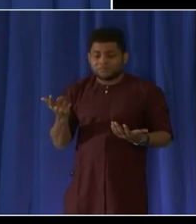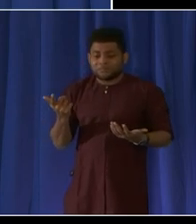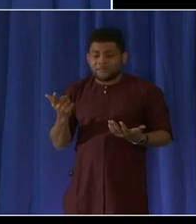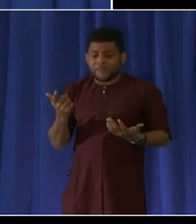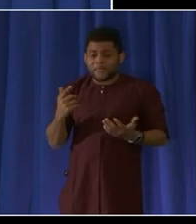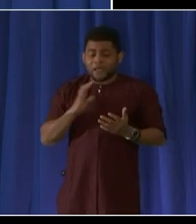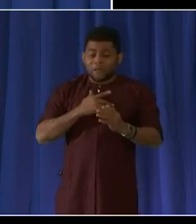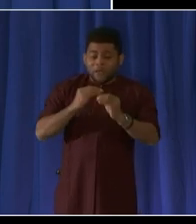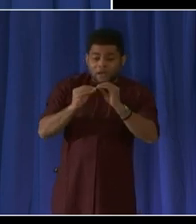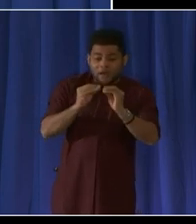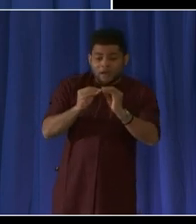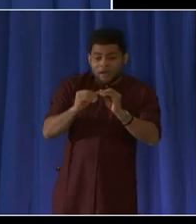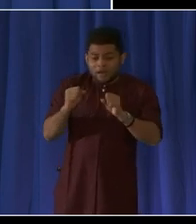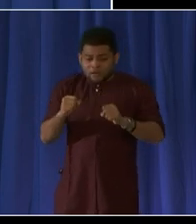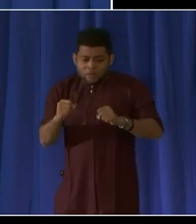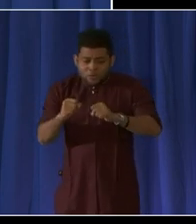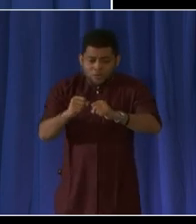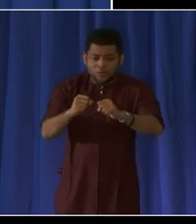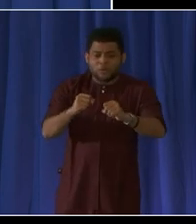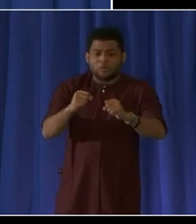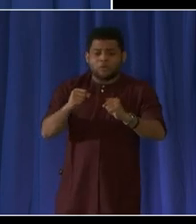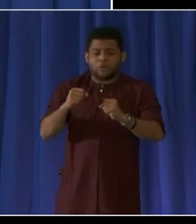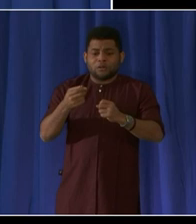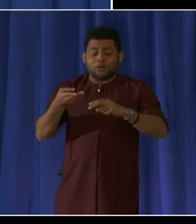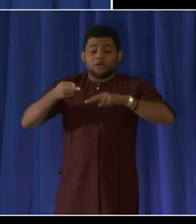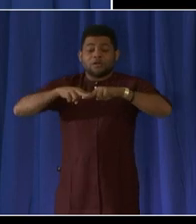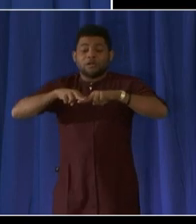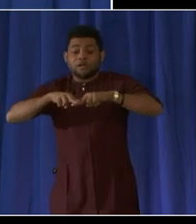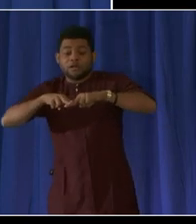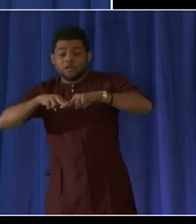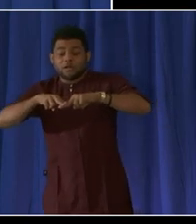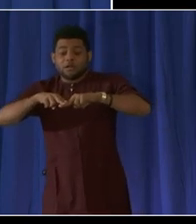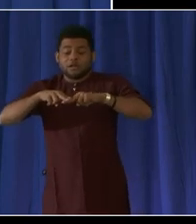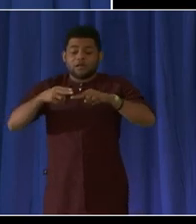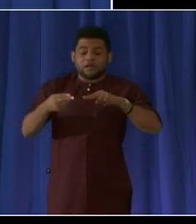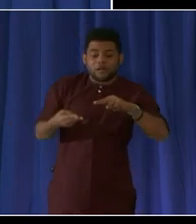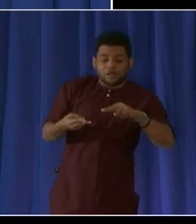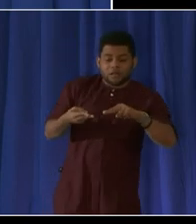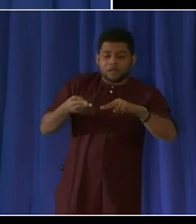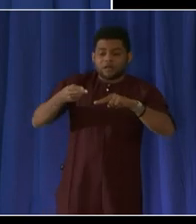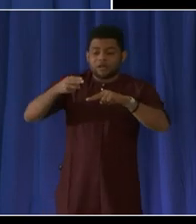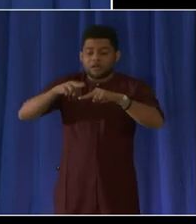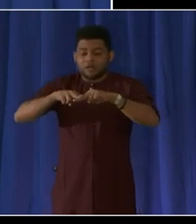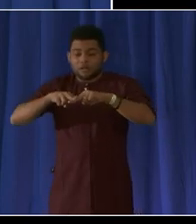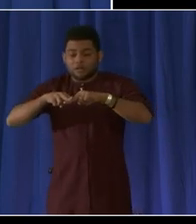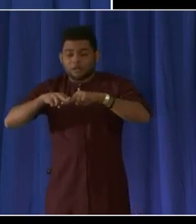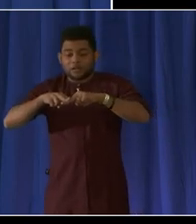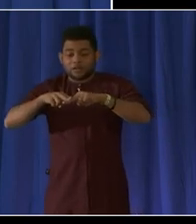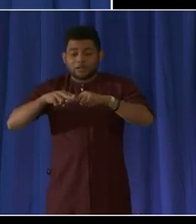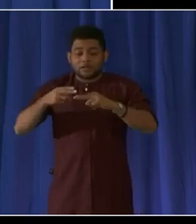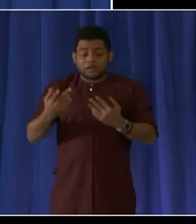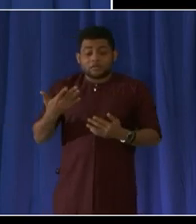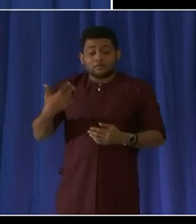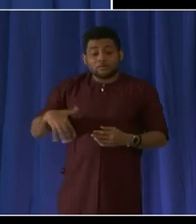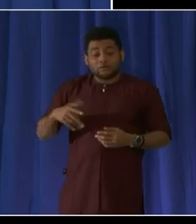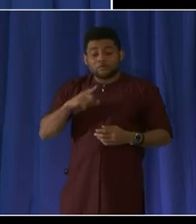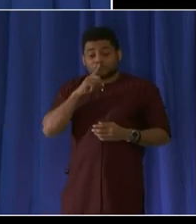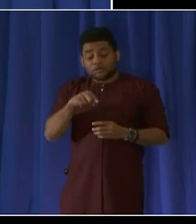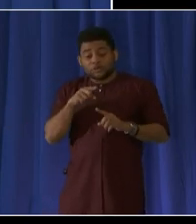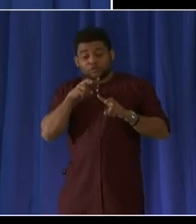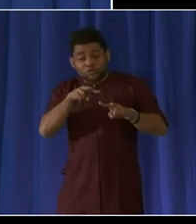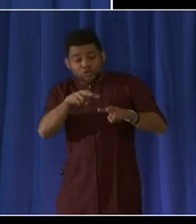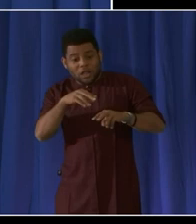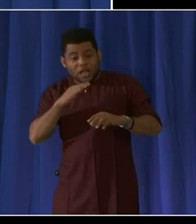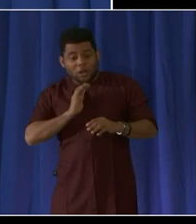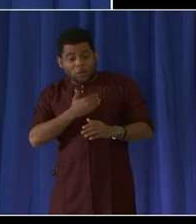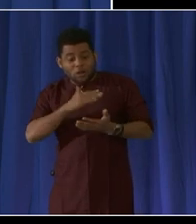mitigation strategy based on guidance from the health department, and also monitoring closely the transmission in our community and among